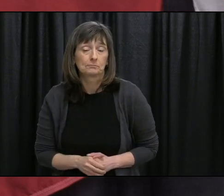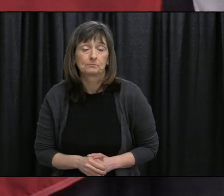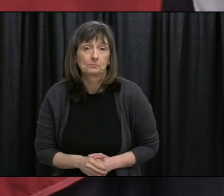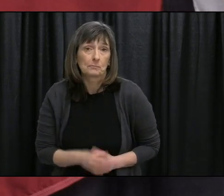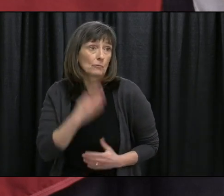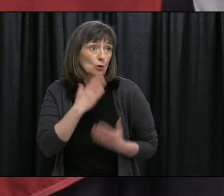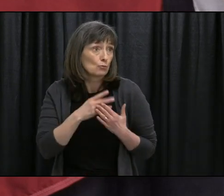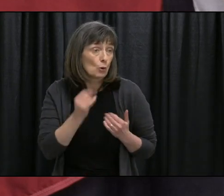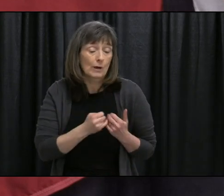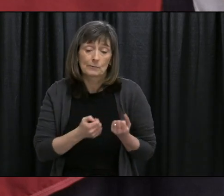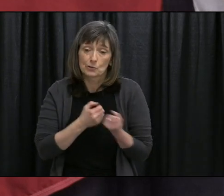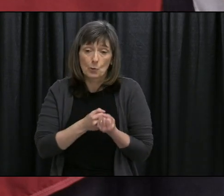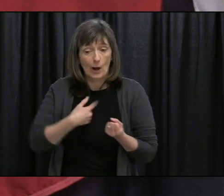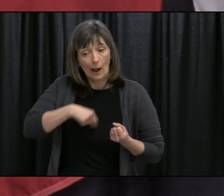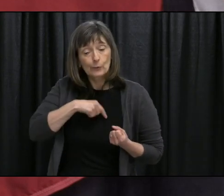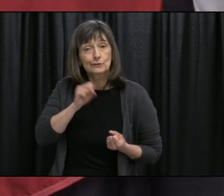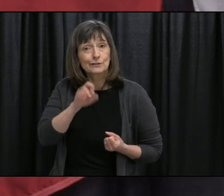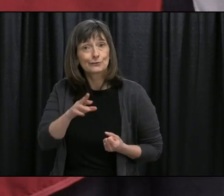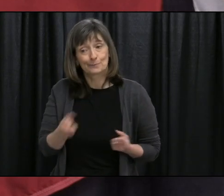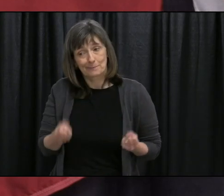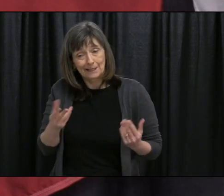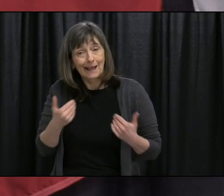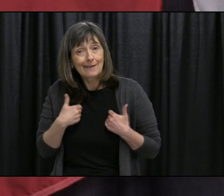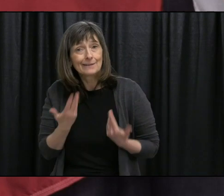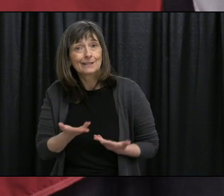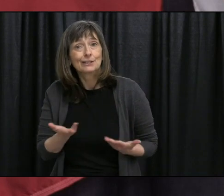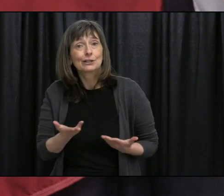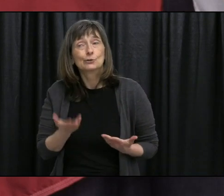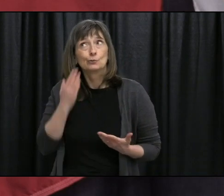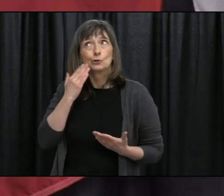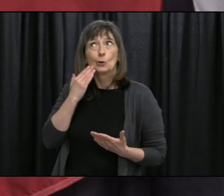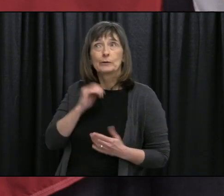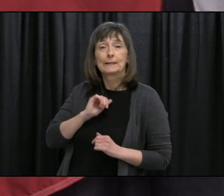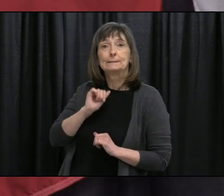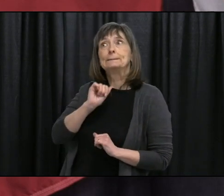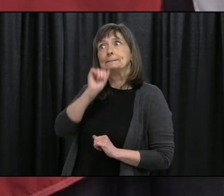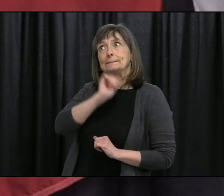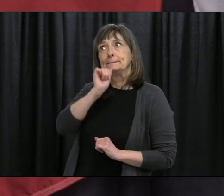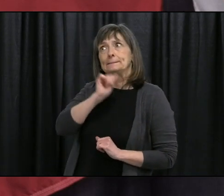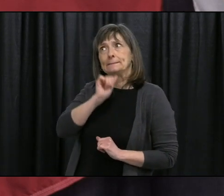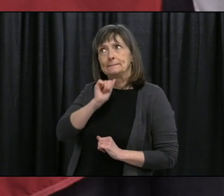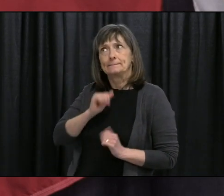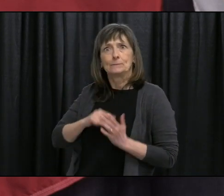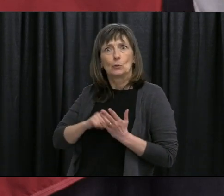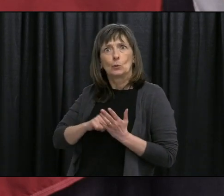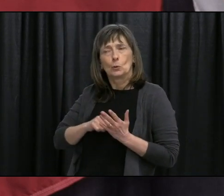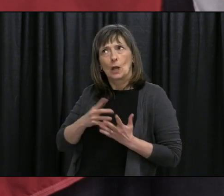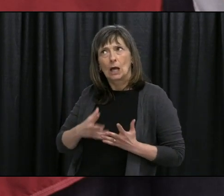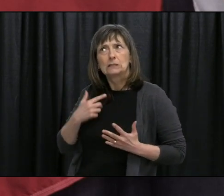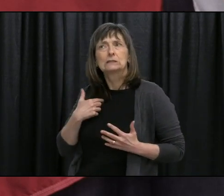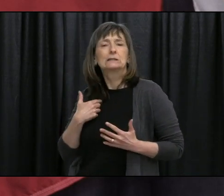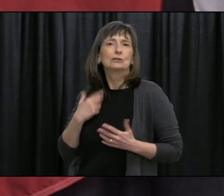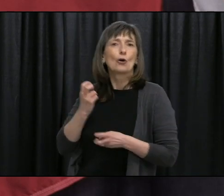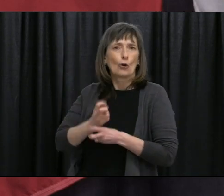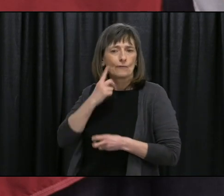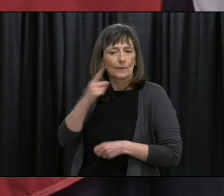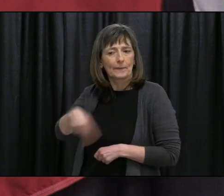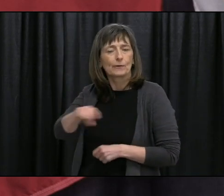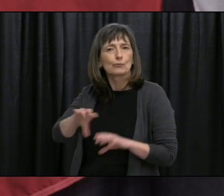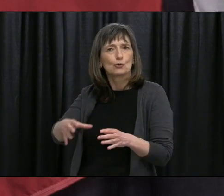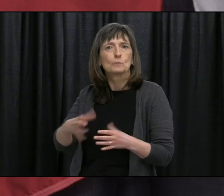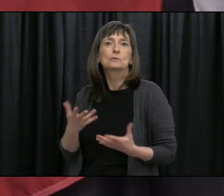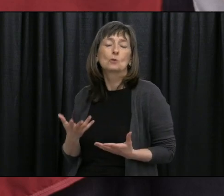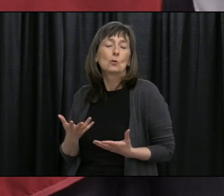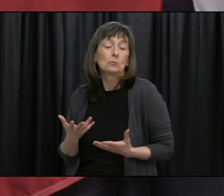supports our seniors, and we know that they've had to deal with some hardship in recent months, as well as the pandemic has impacted